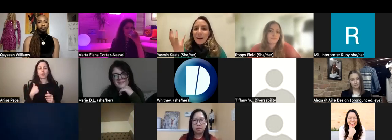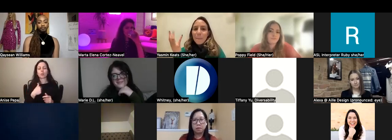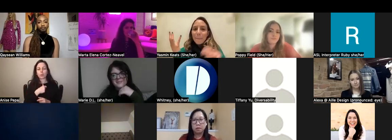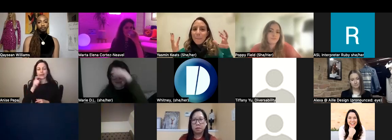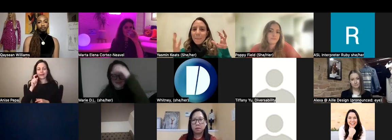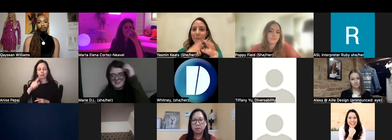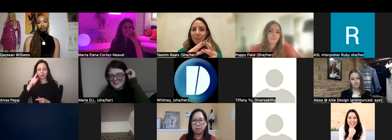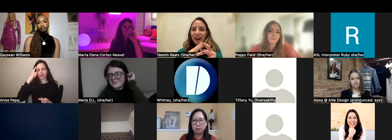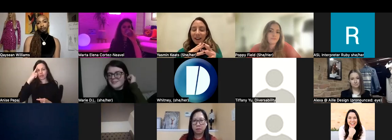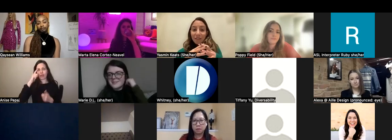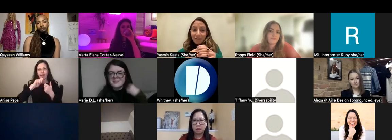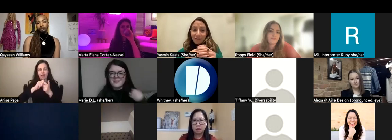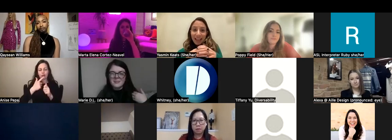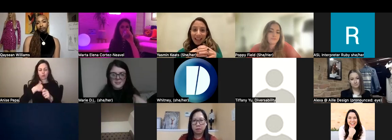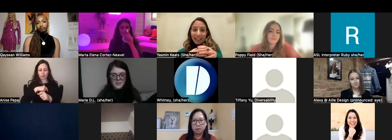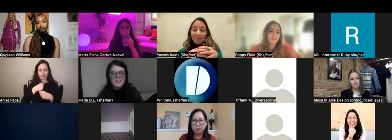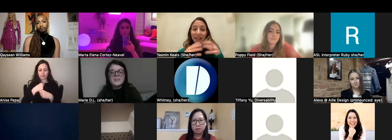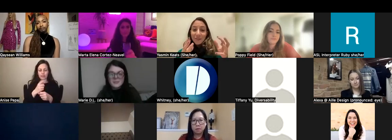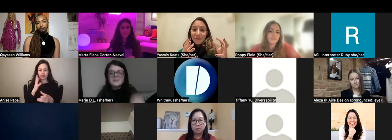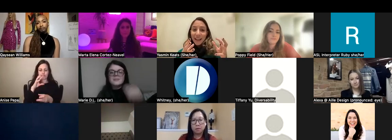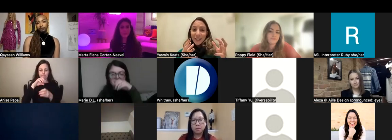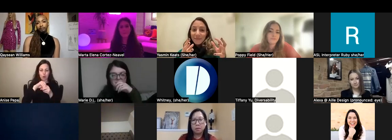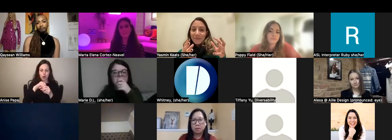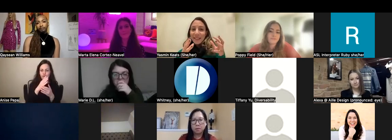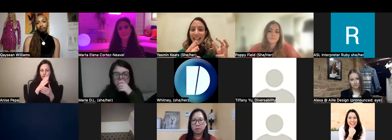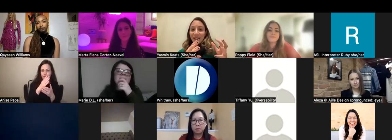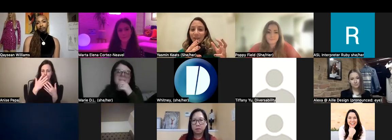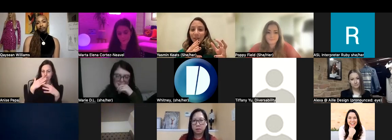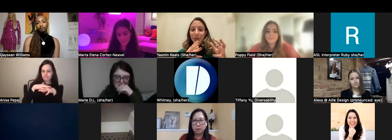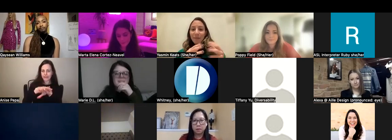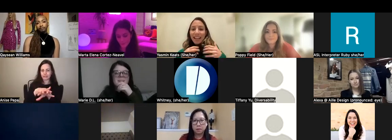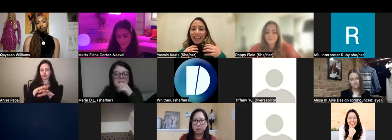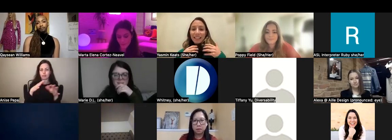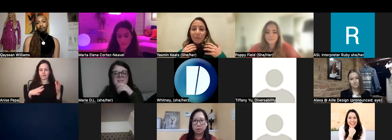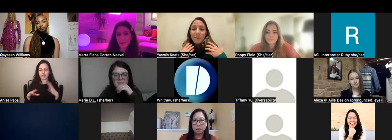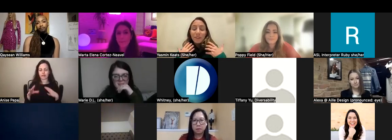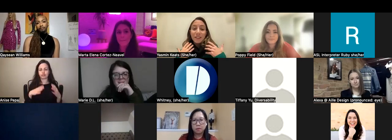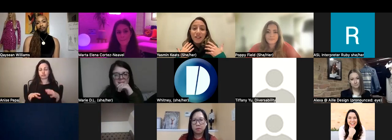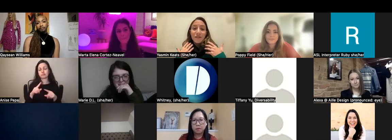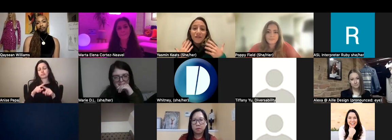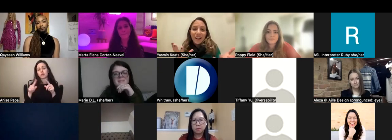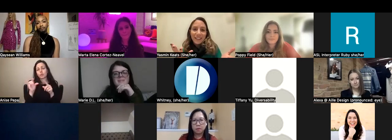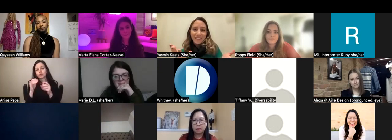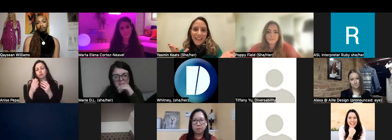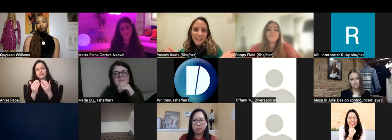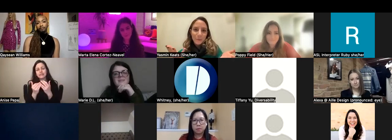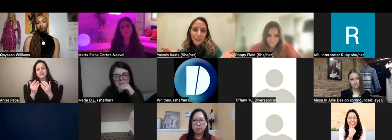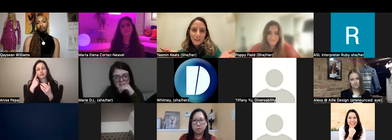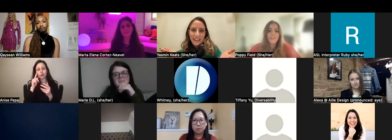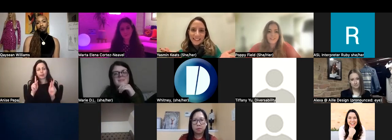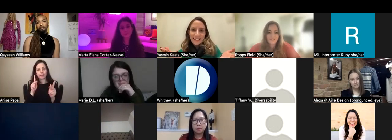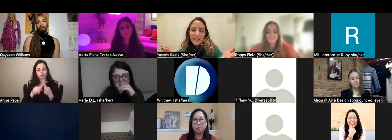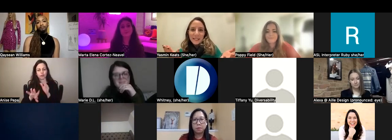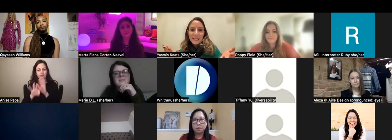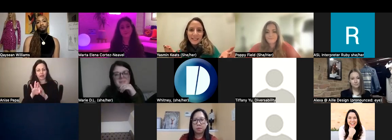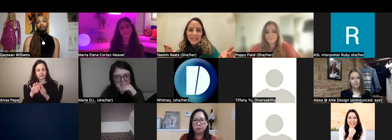it part of like mainstream fashion, but then also make it easy for people to find the actual